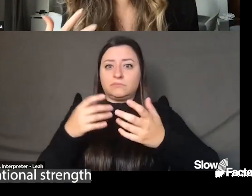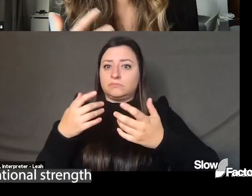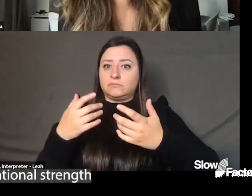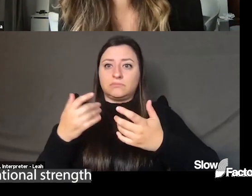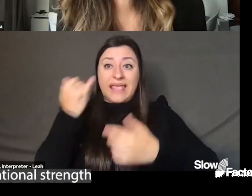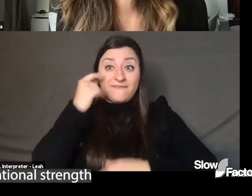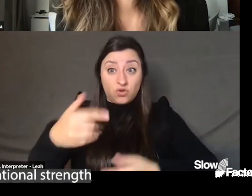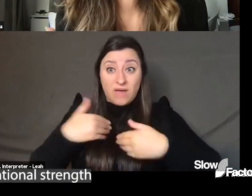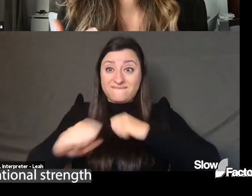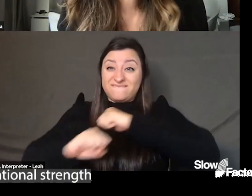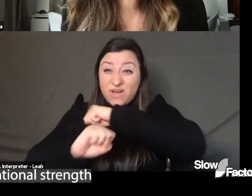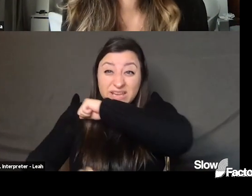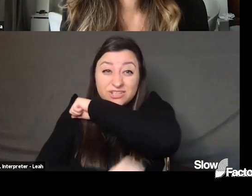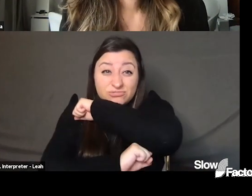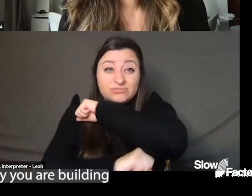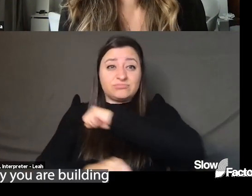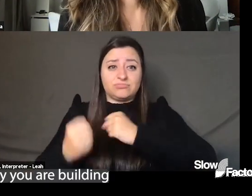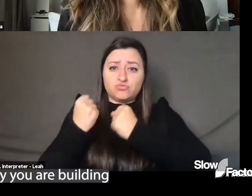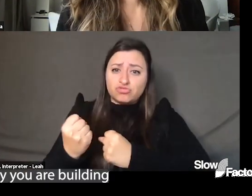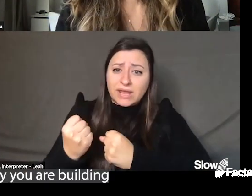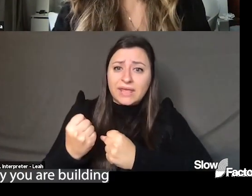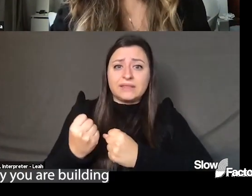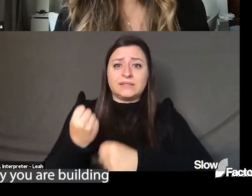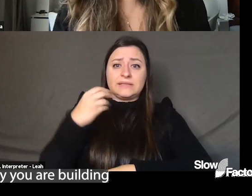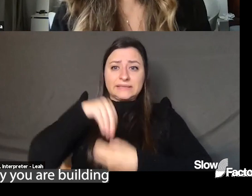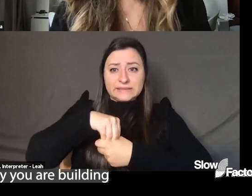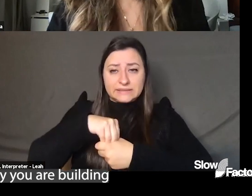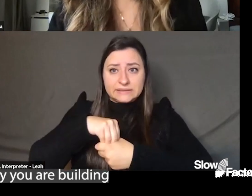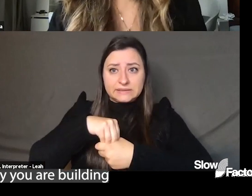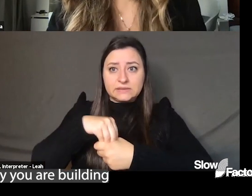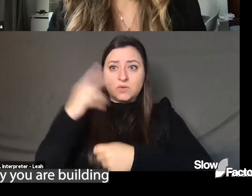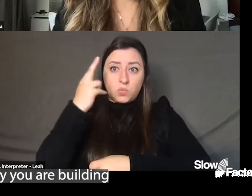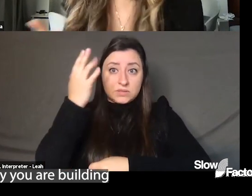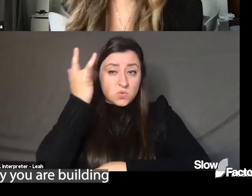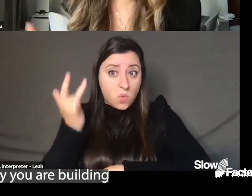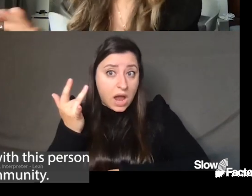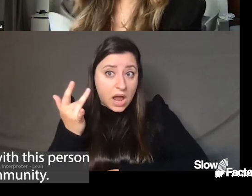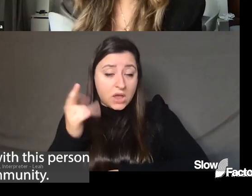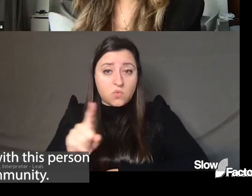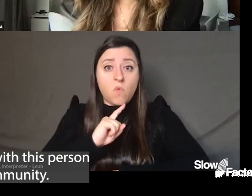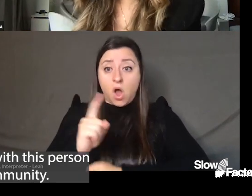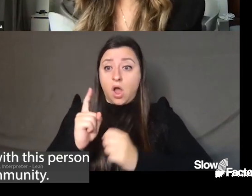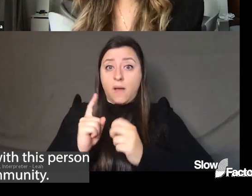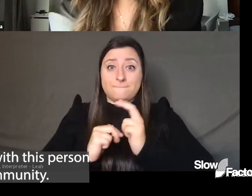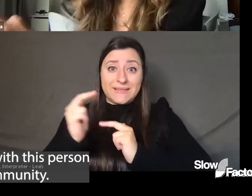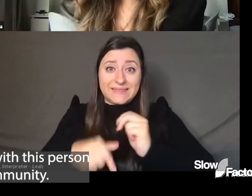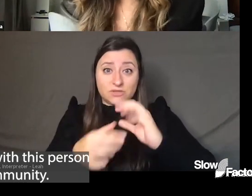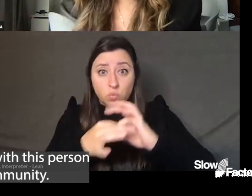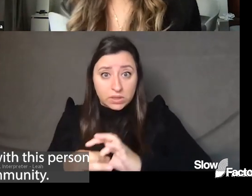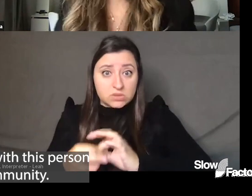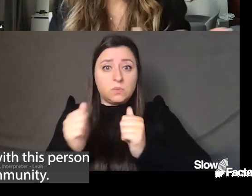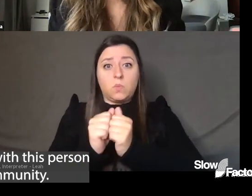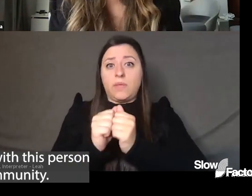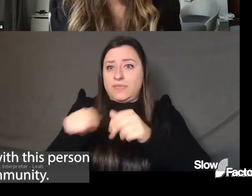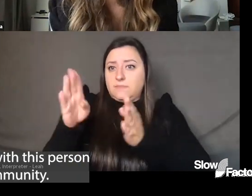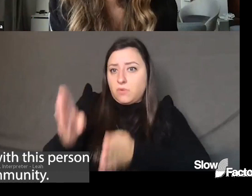have foundational strength within the reason why you are building this relationship with this